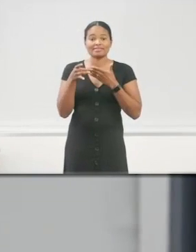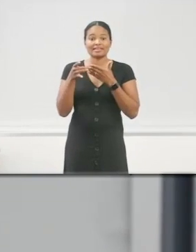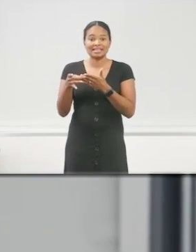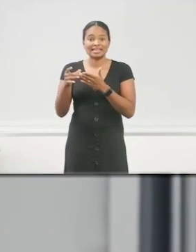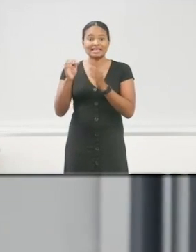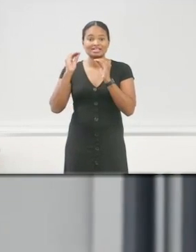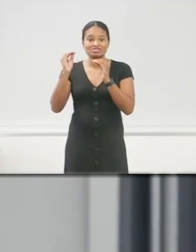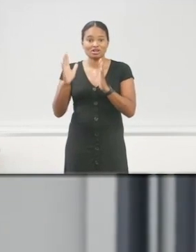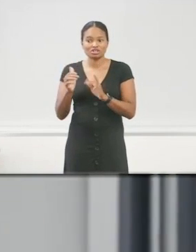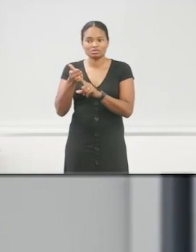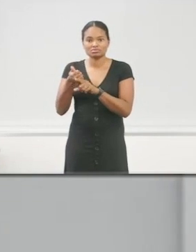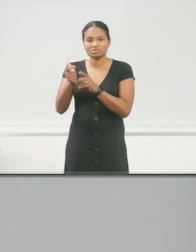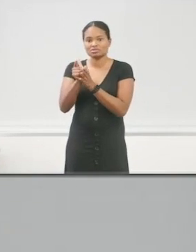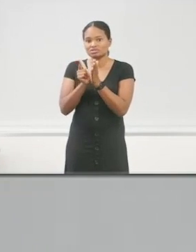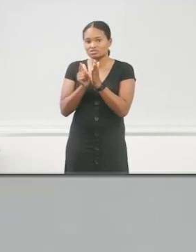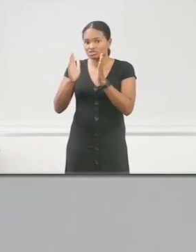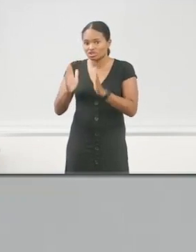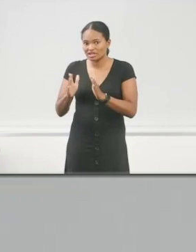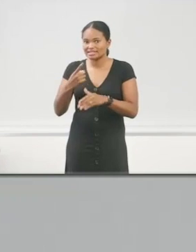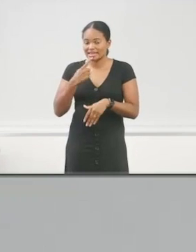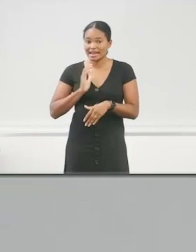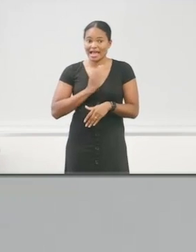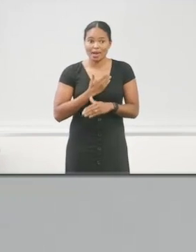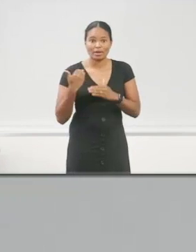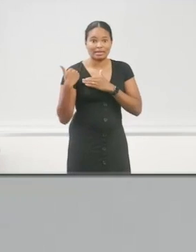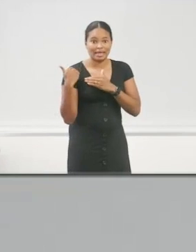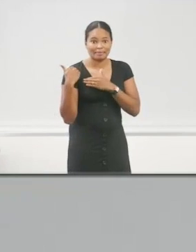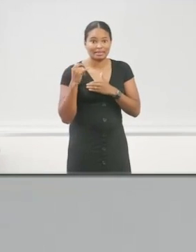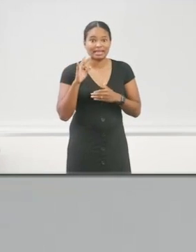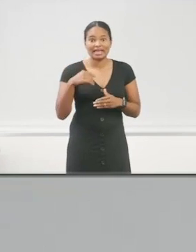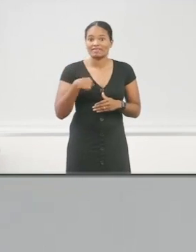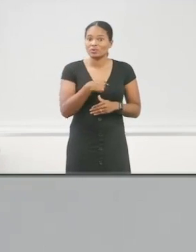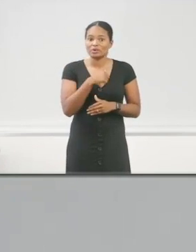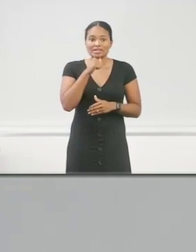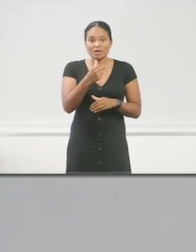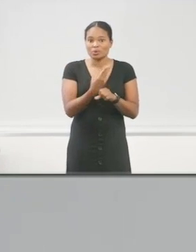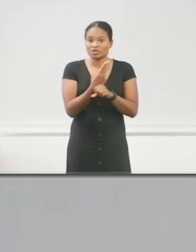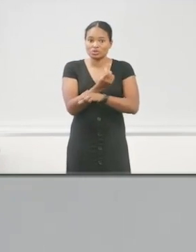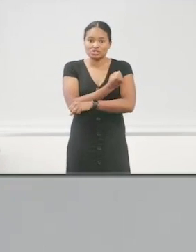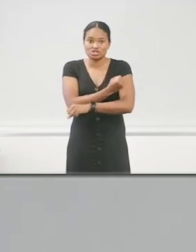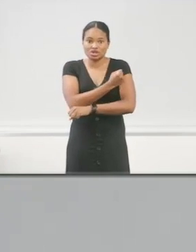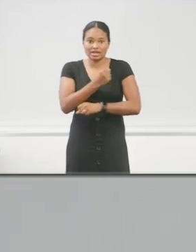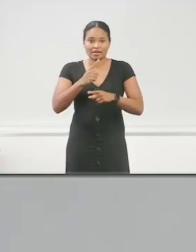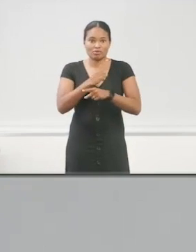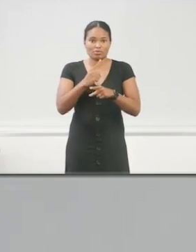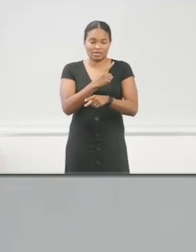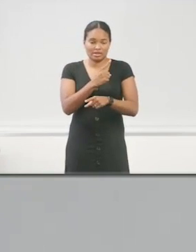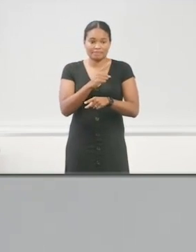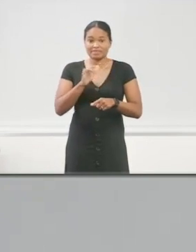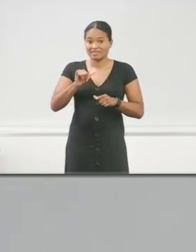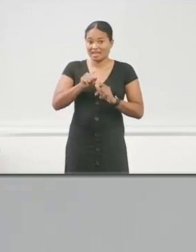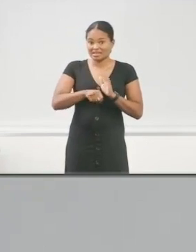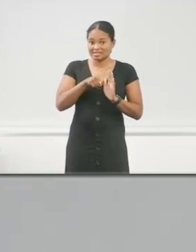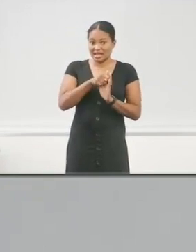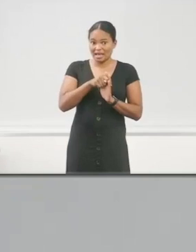attorney who told us how liable we would be if we misuse a tourniquet. The only time that as paramedics in 1980 that we